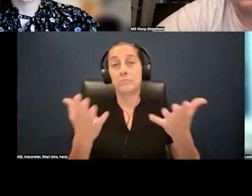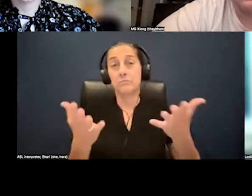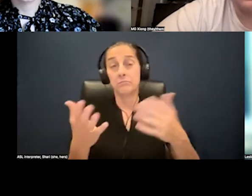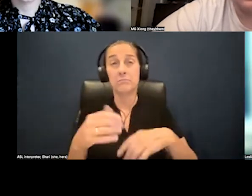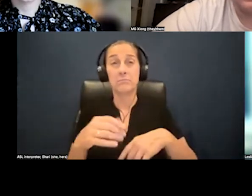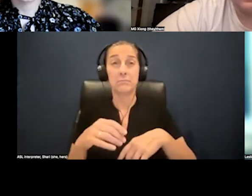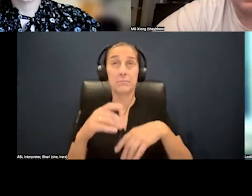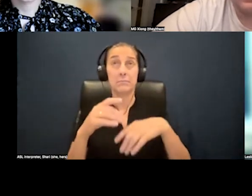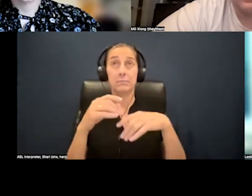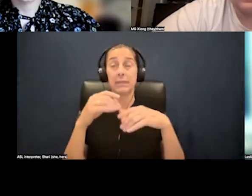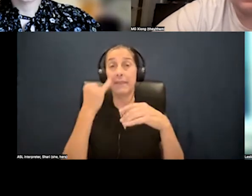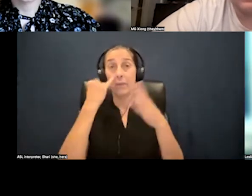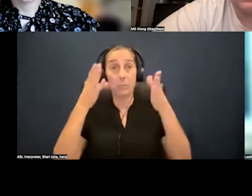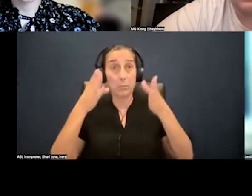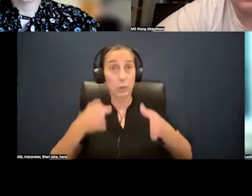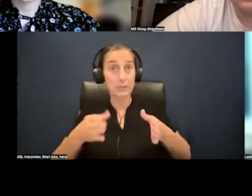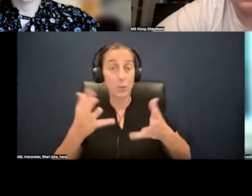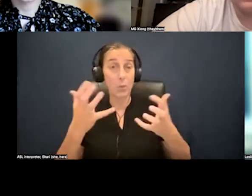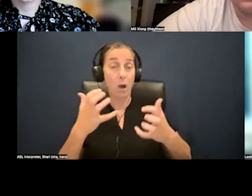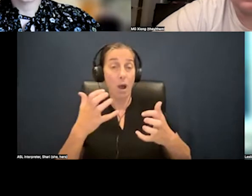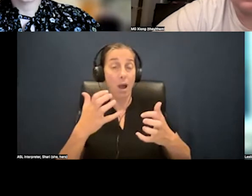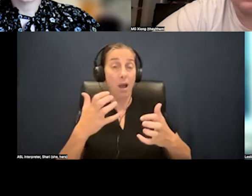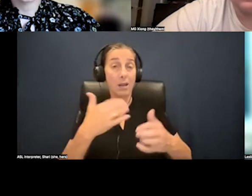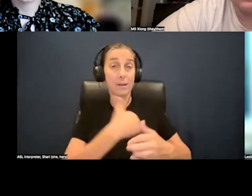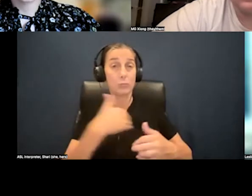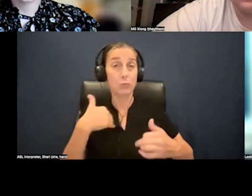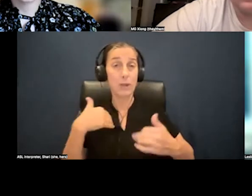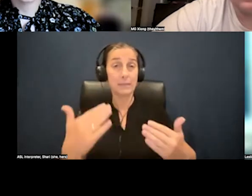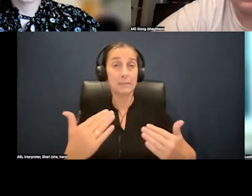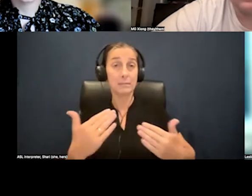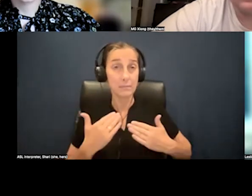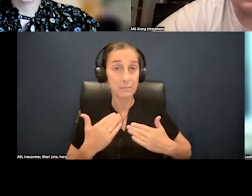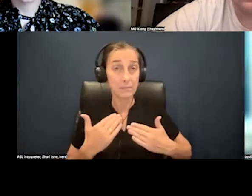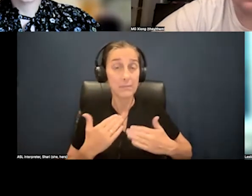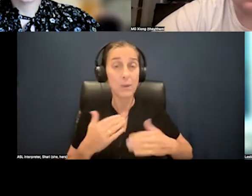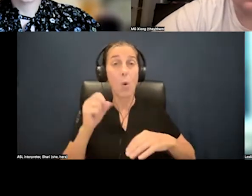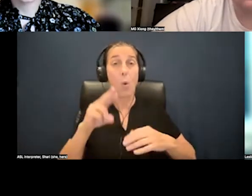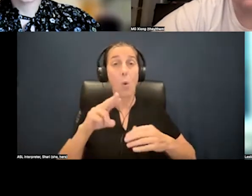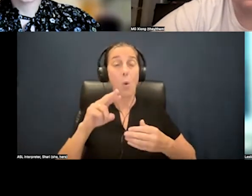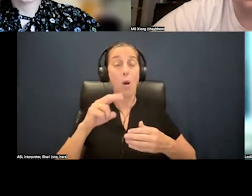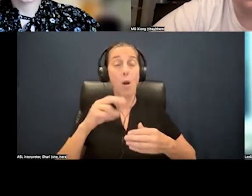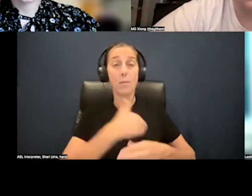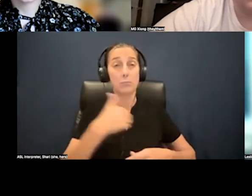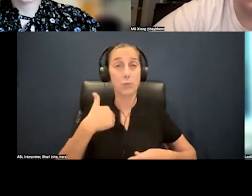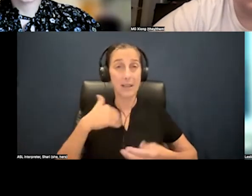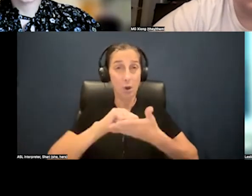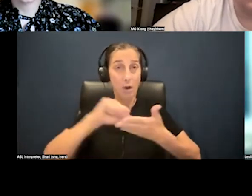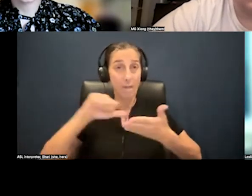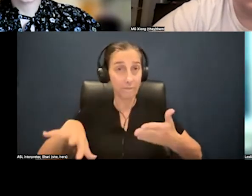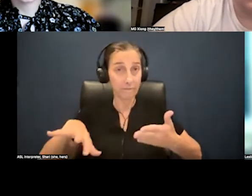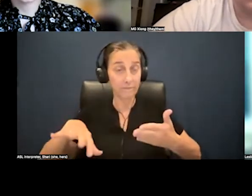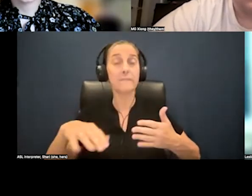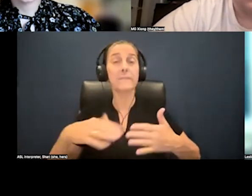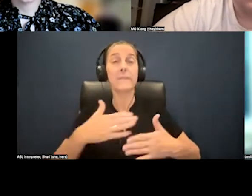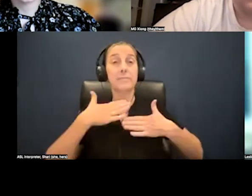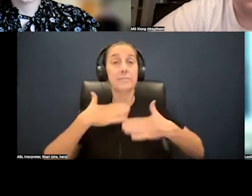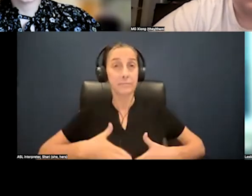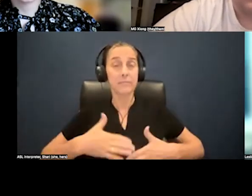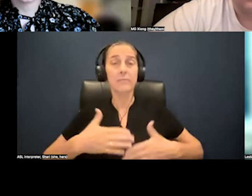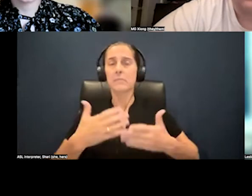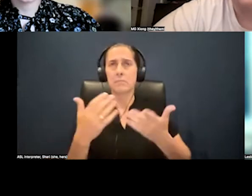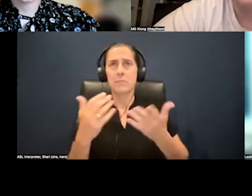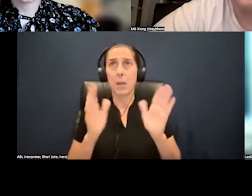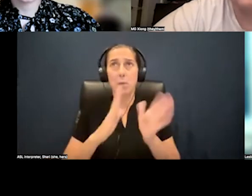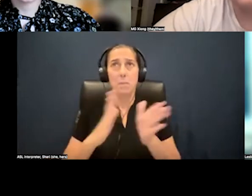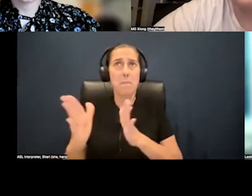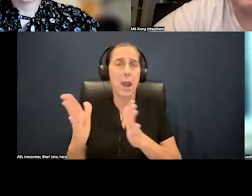prepare for if they want a chest reduction surgery or a mastectomy, other than you don't need,